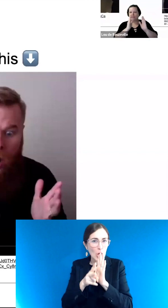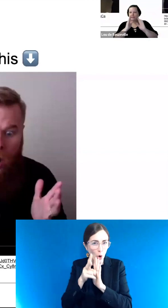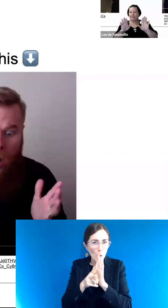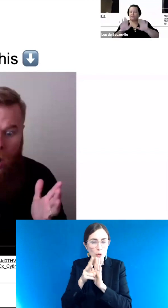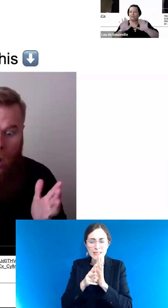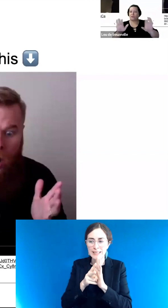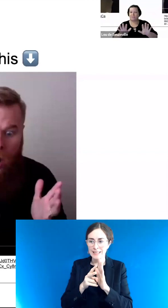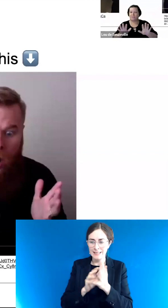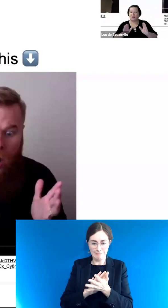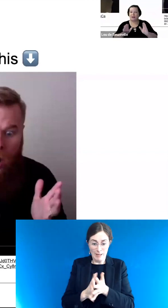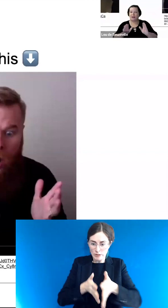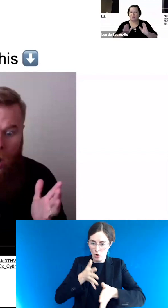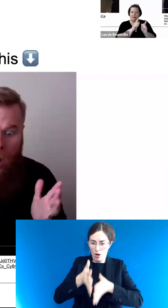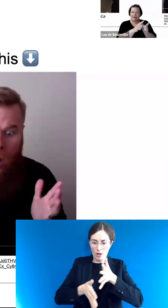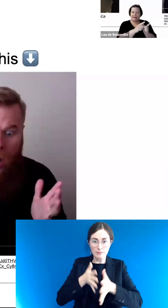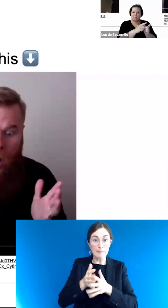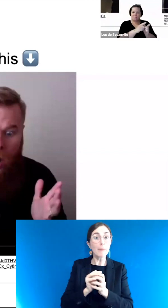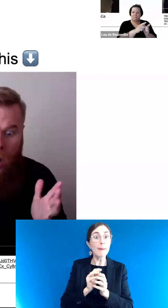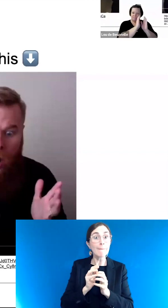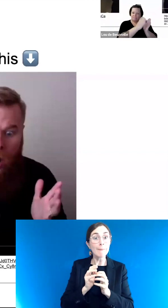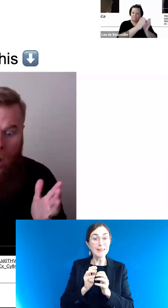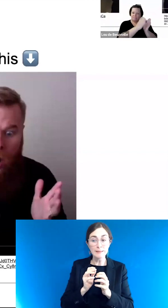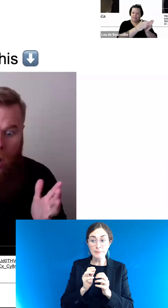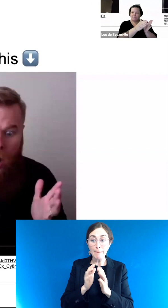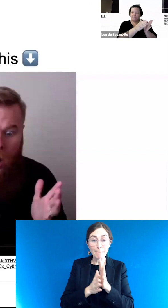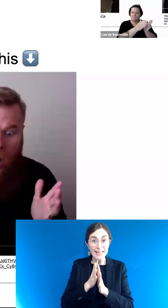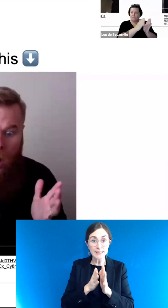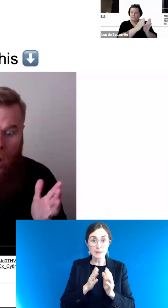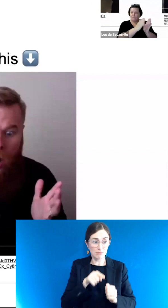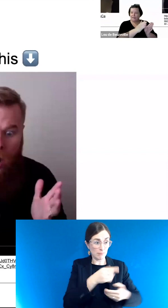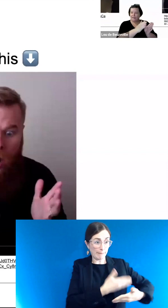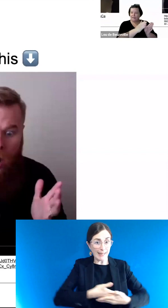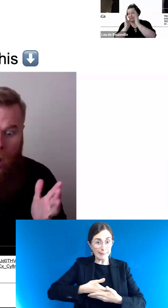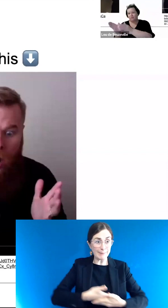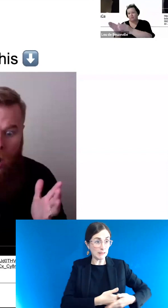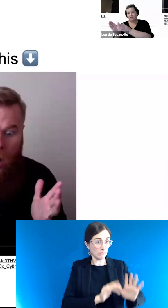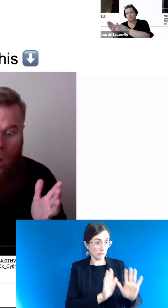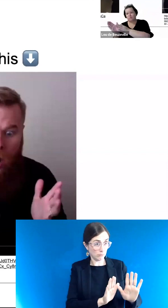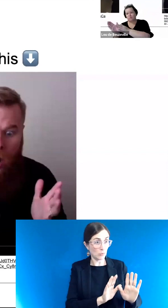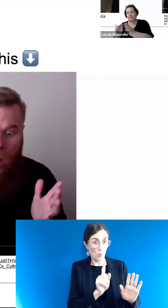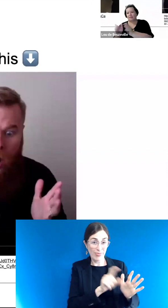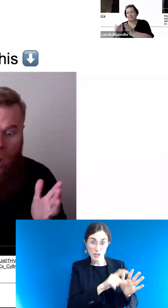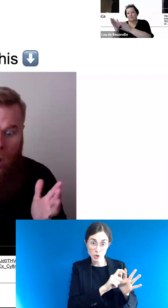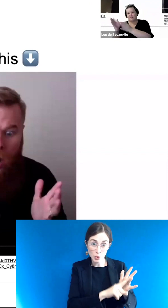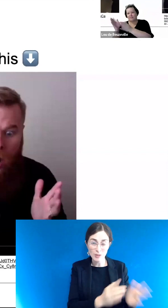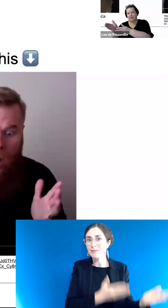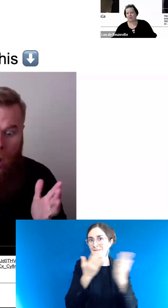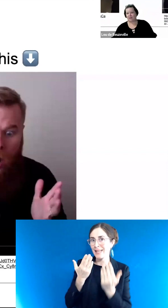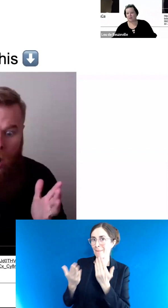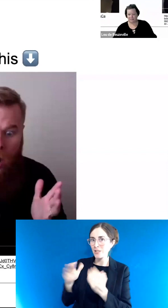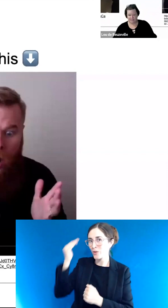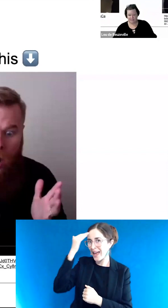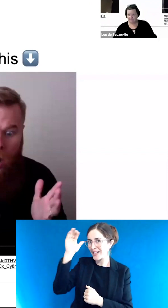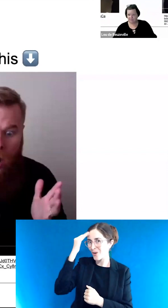talking in terms of signing. We're talking about getting from what the baby does to what the native